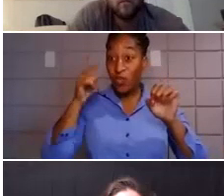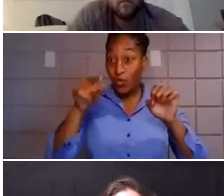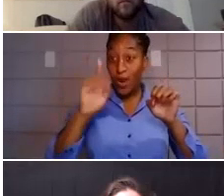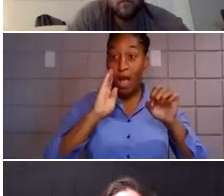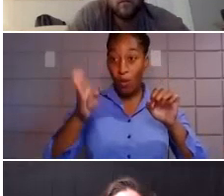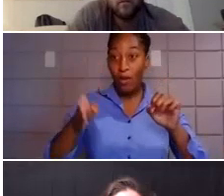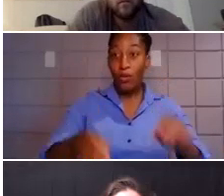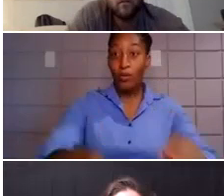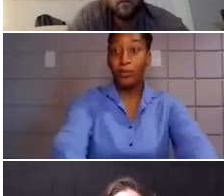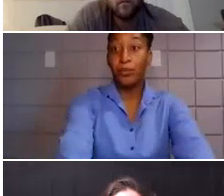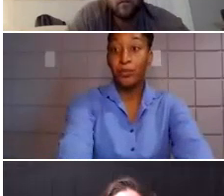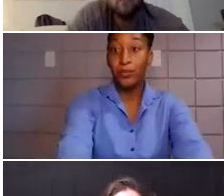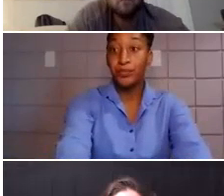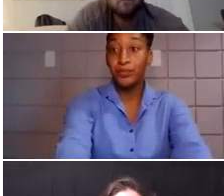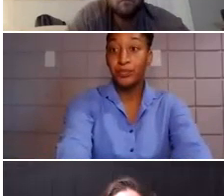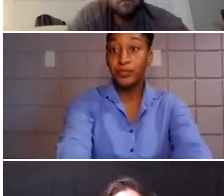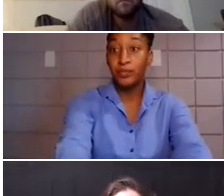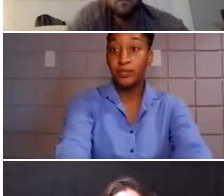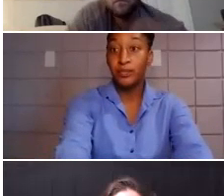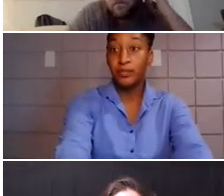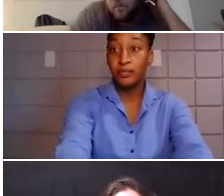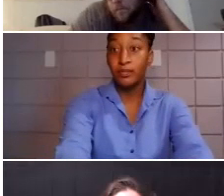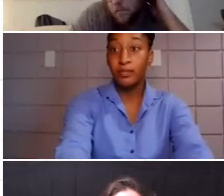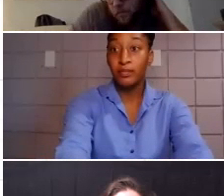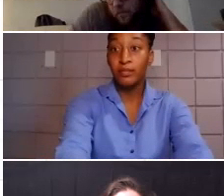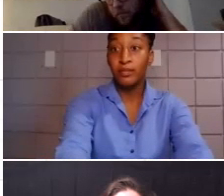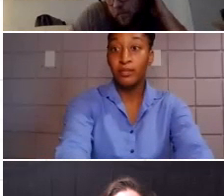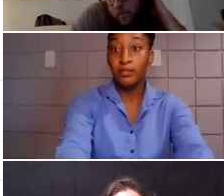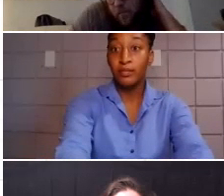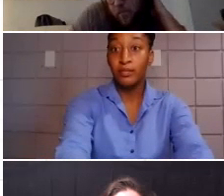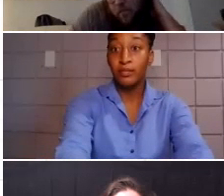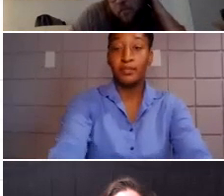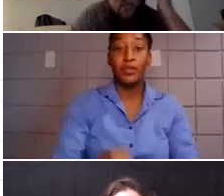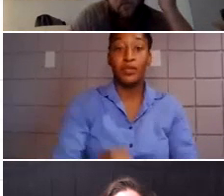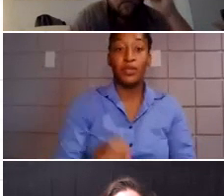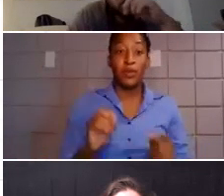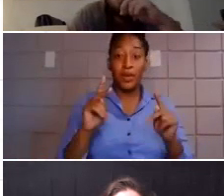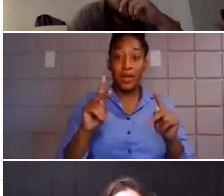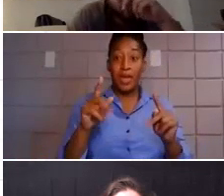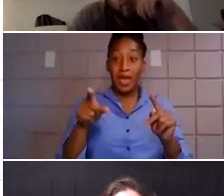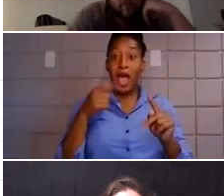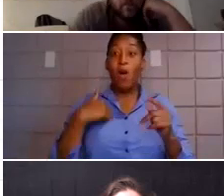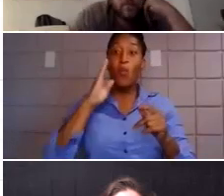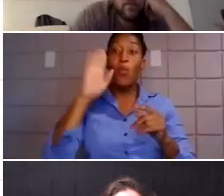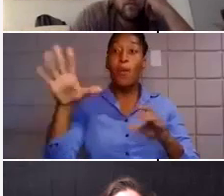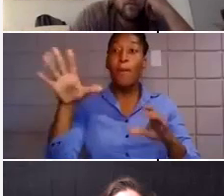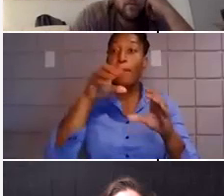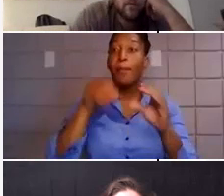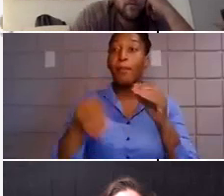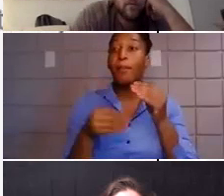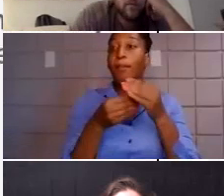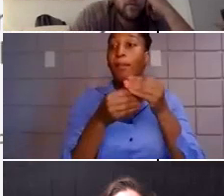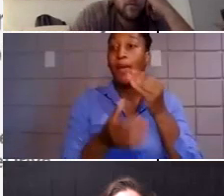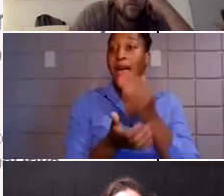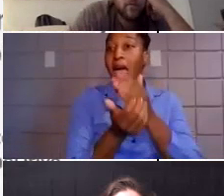In fact, I got to go back and find the one that I did on Monday with the equations and put it in the announcements for you. All right.